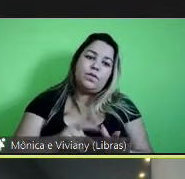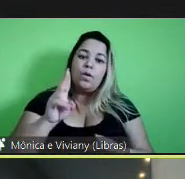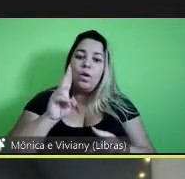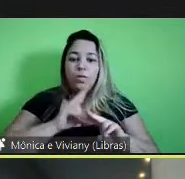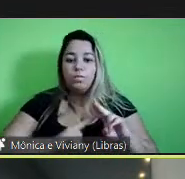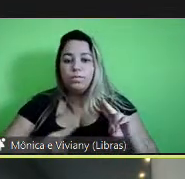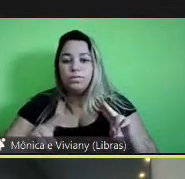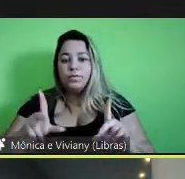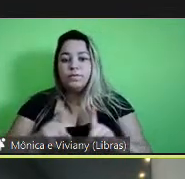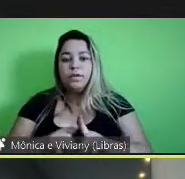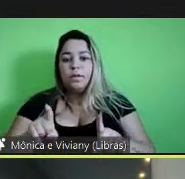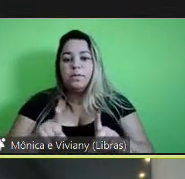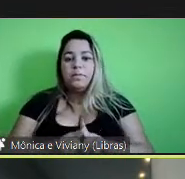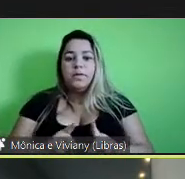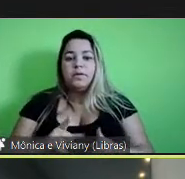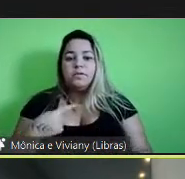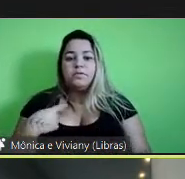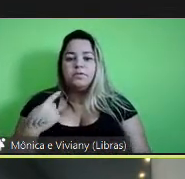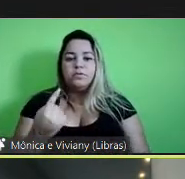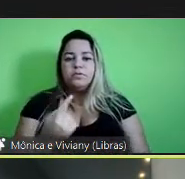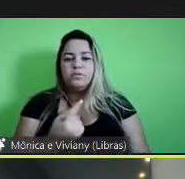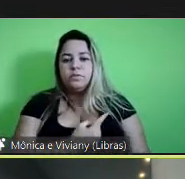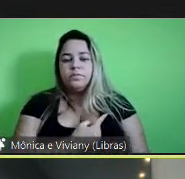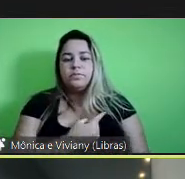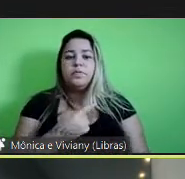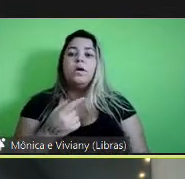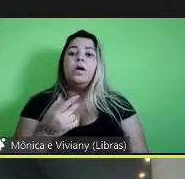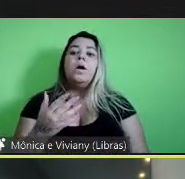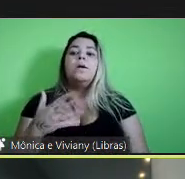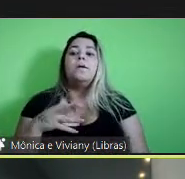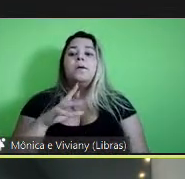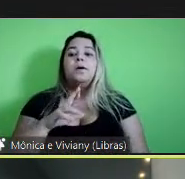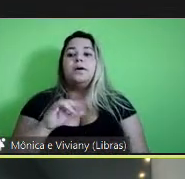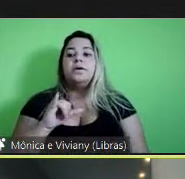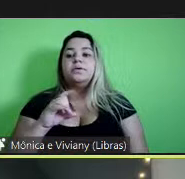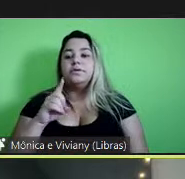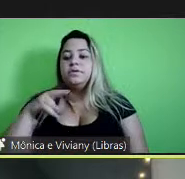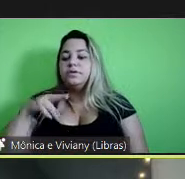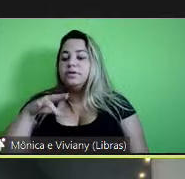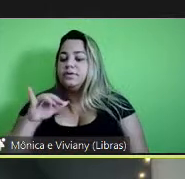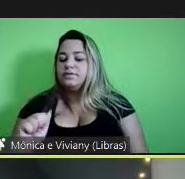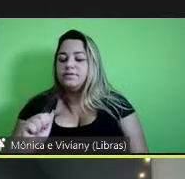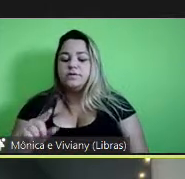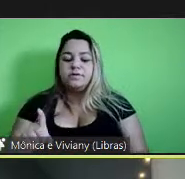done here in universities, and then we have the program residency program,